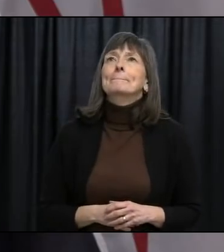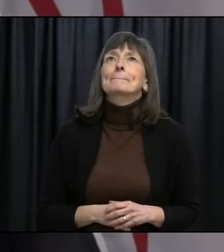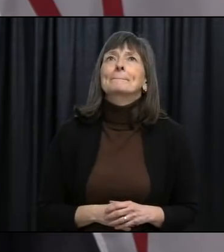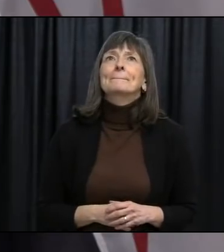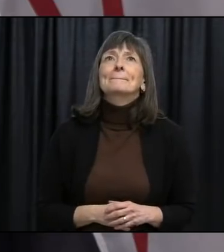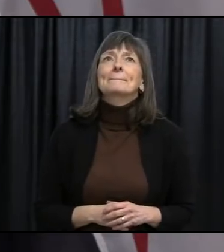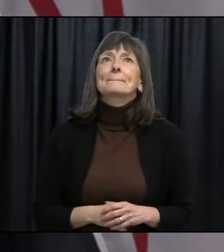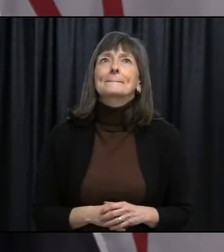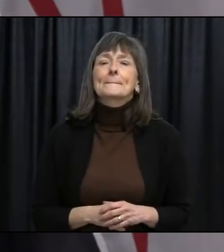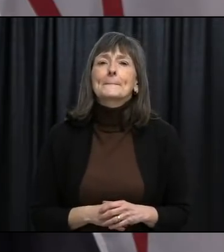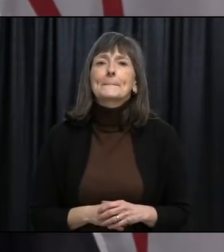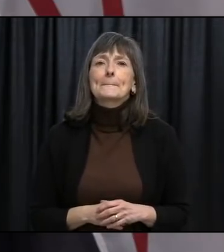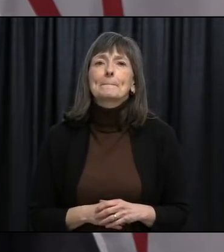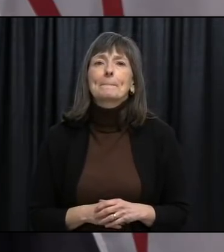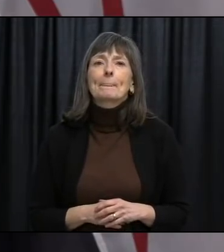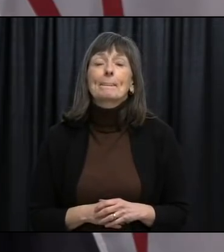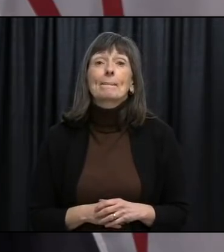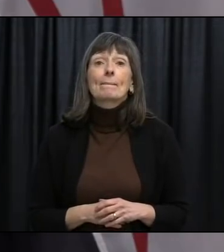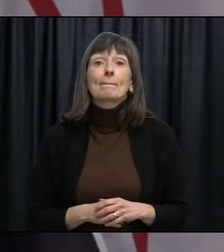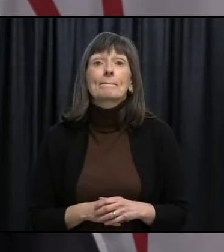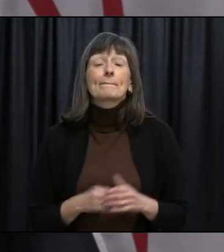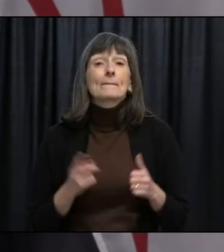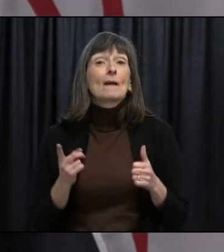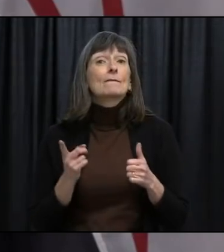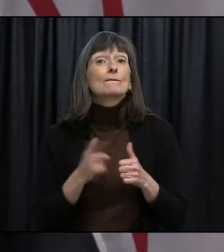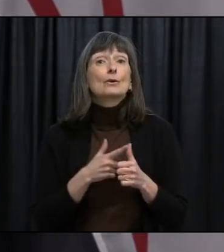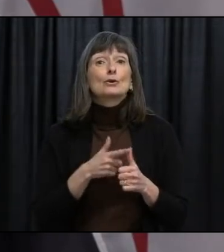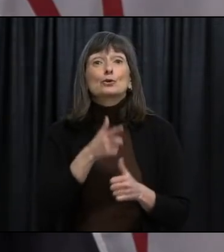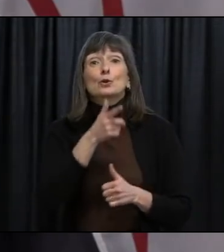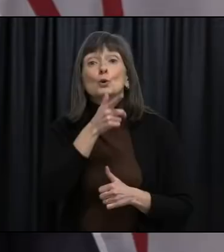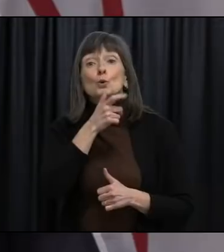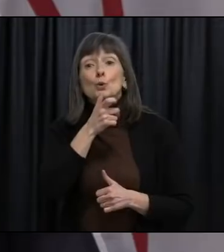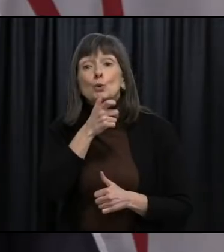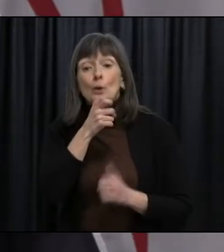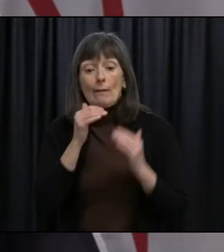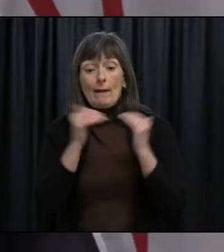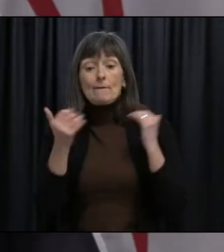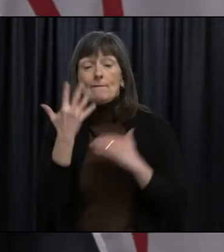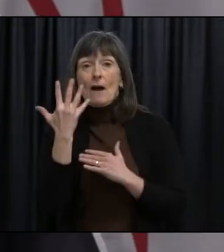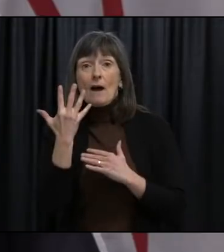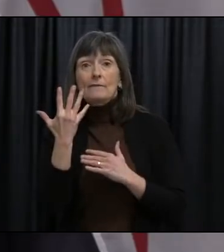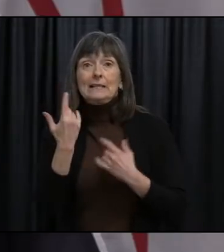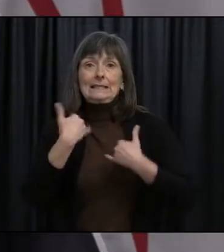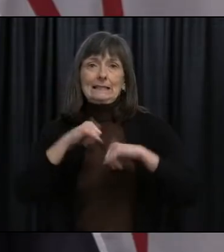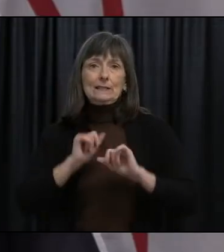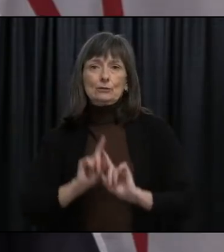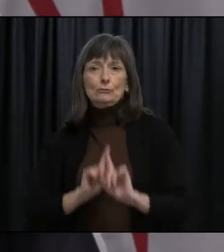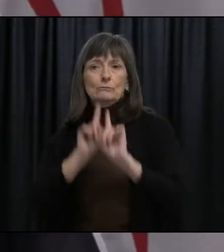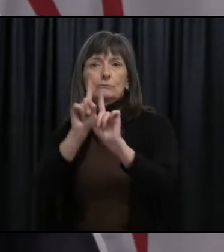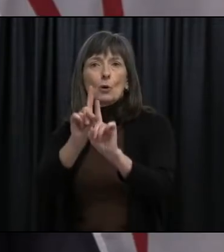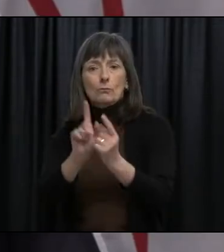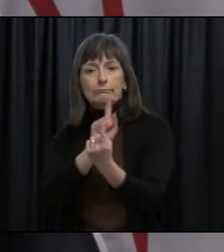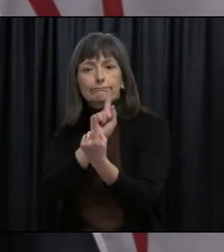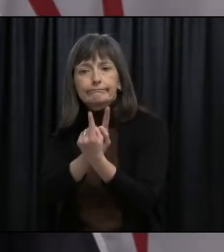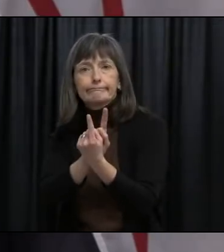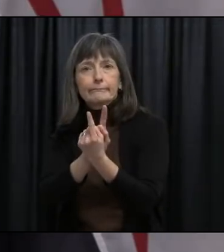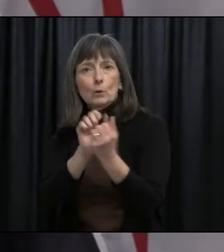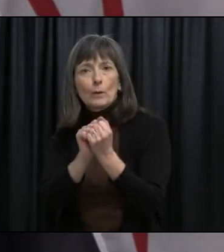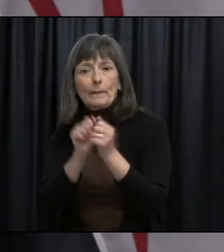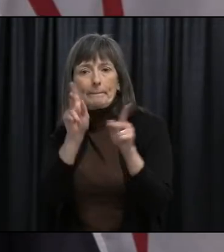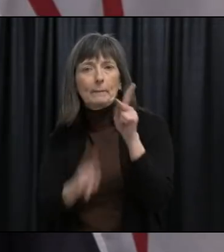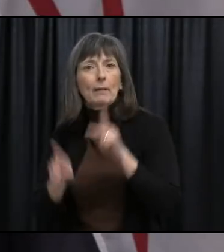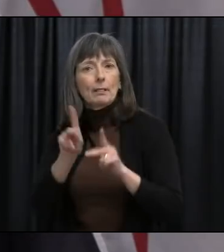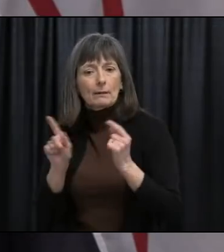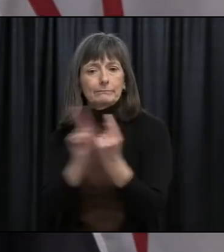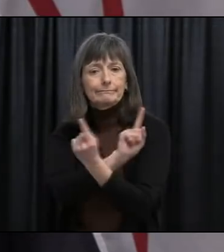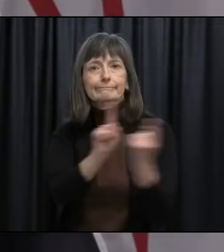Initially, it'll look at people who had to work front lines in alert level 5, as is described there in the